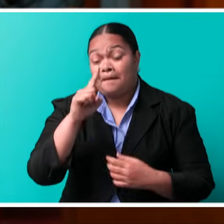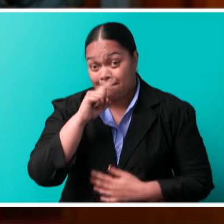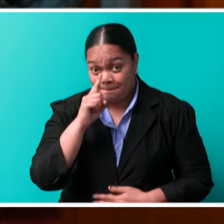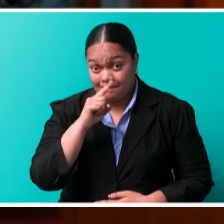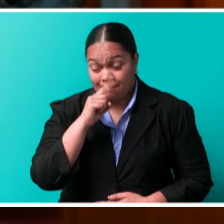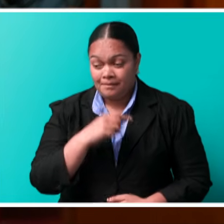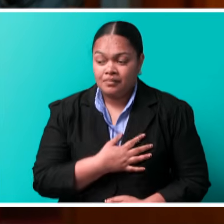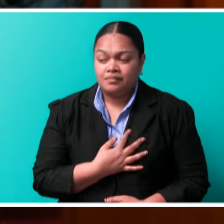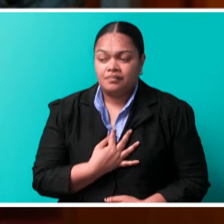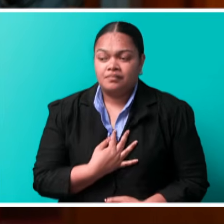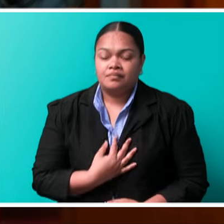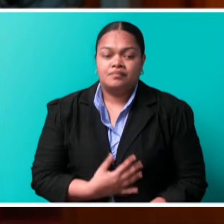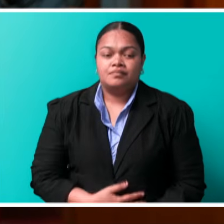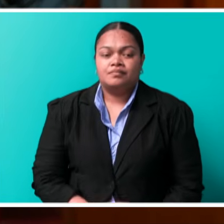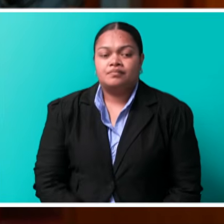governments of this country.